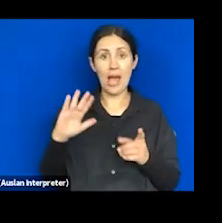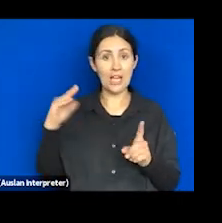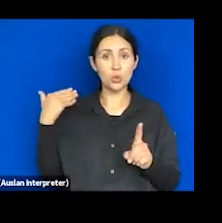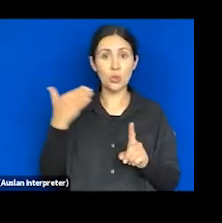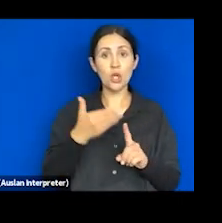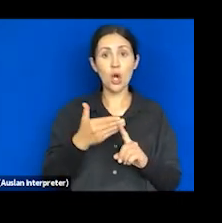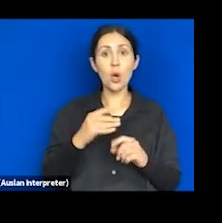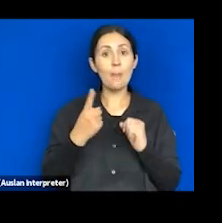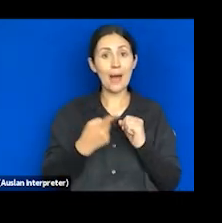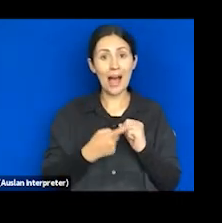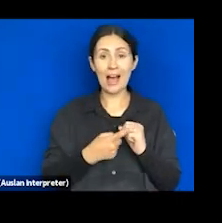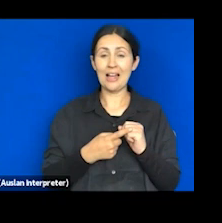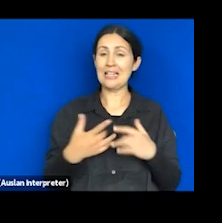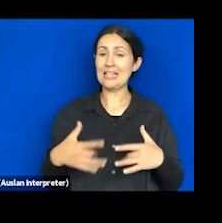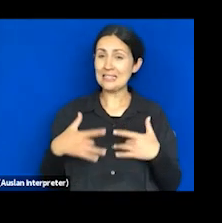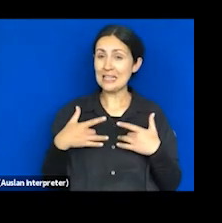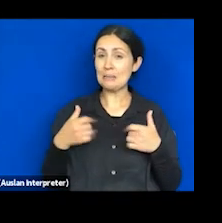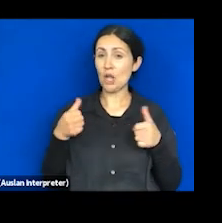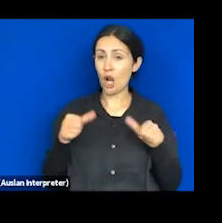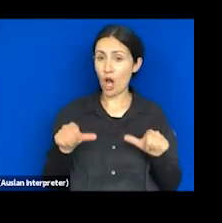but it seems like